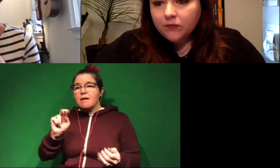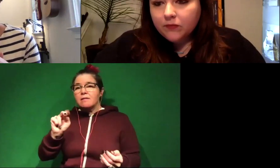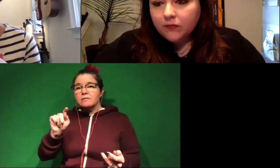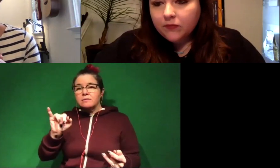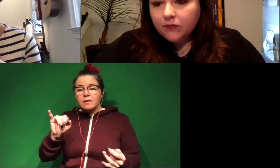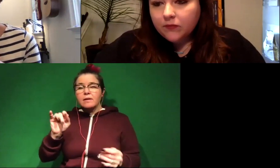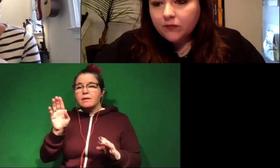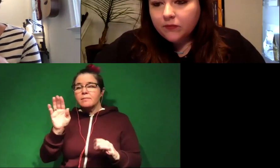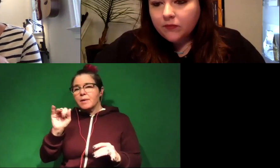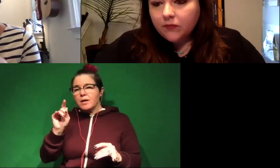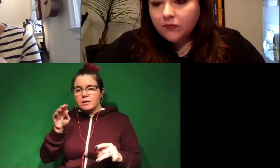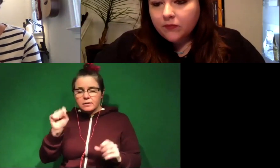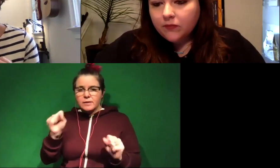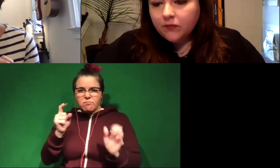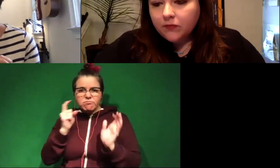tell that from their poop.